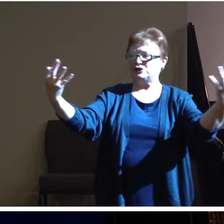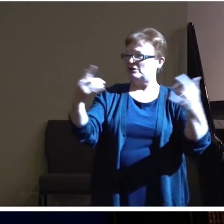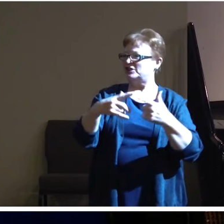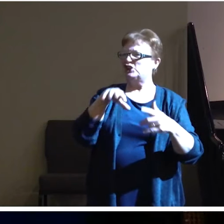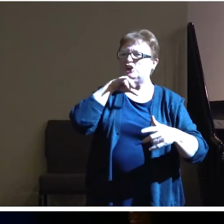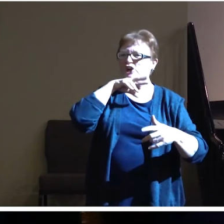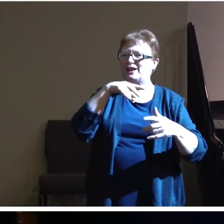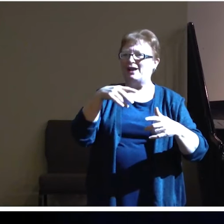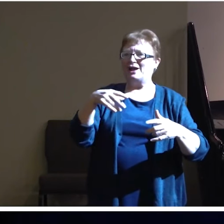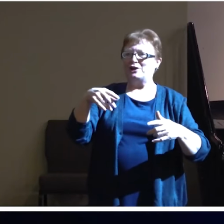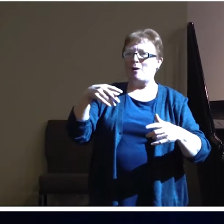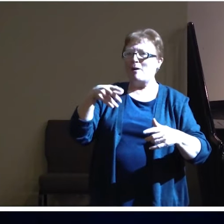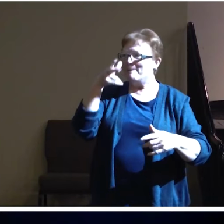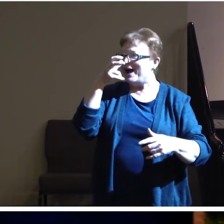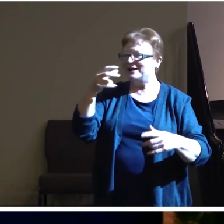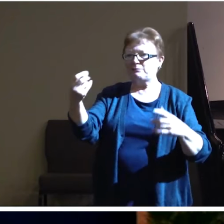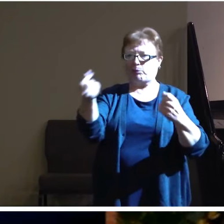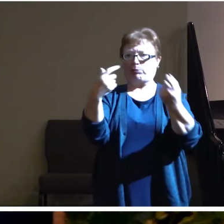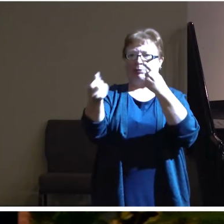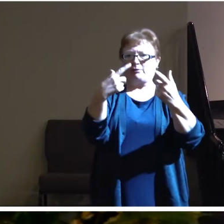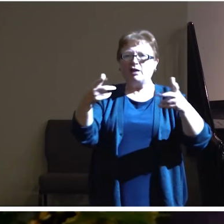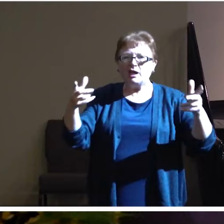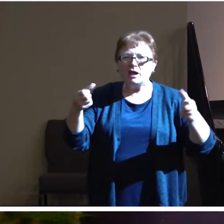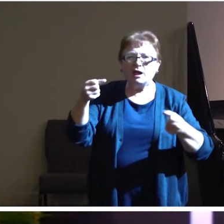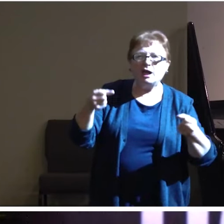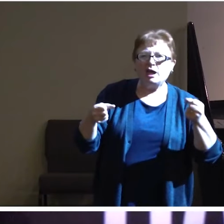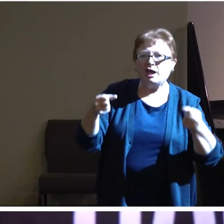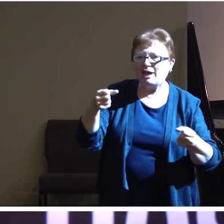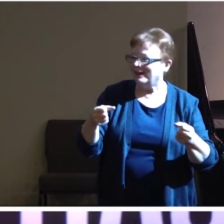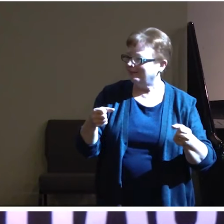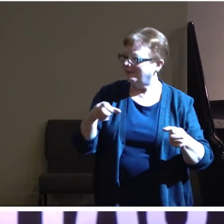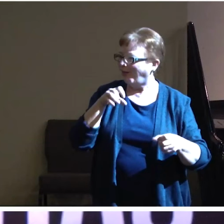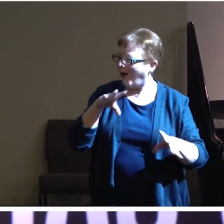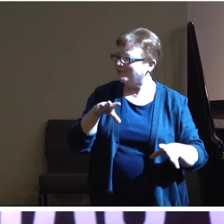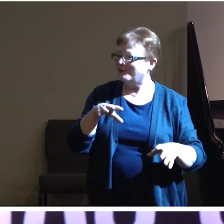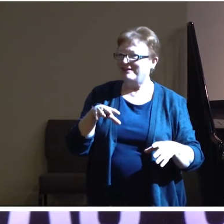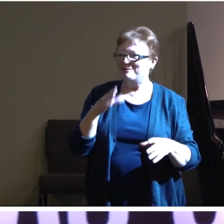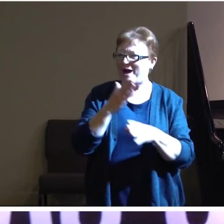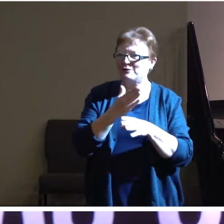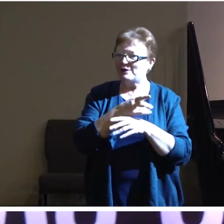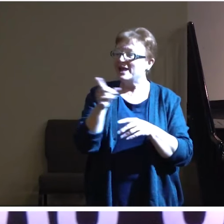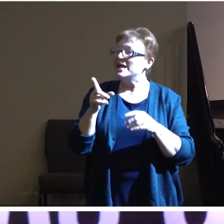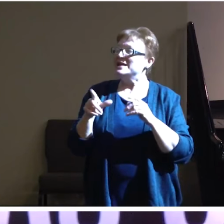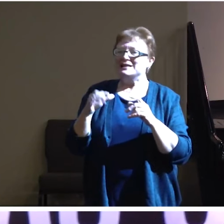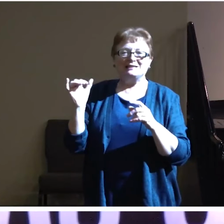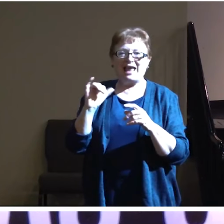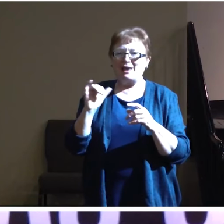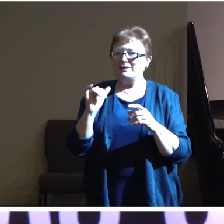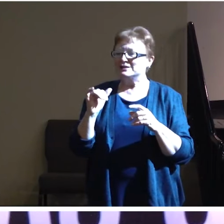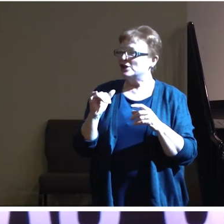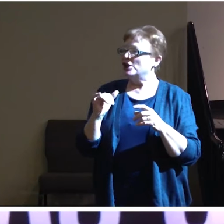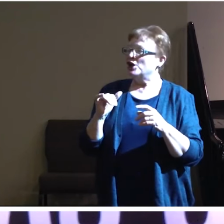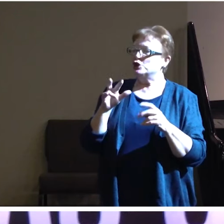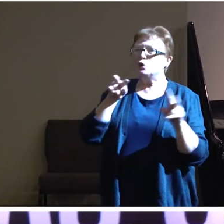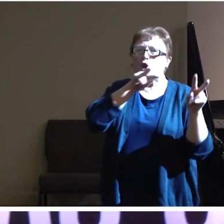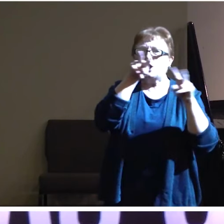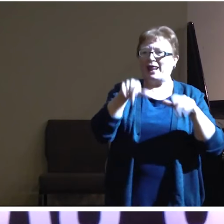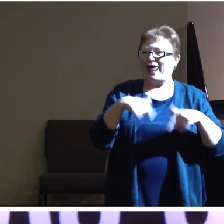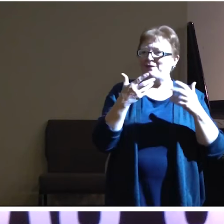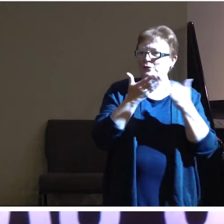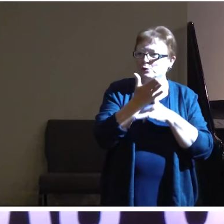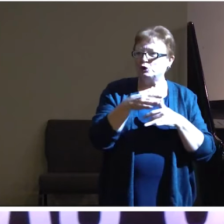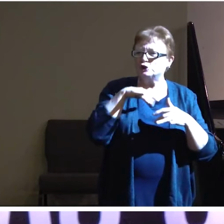Without revelation, you see, but you see as if through a glass darkly. It's like looking at life through dirty glasses.